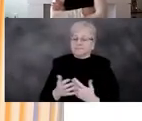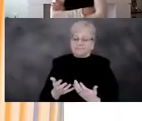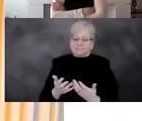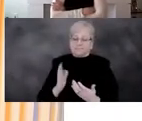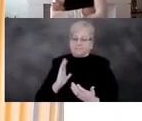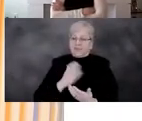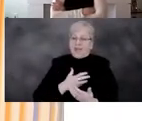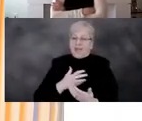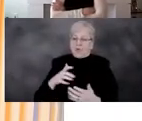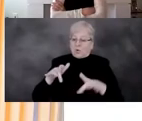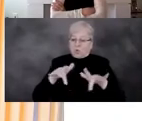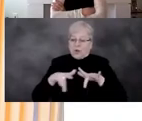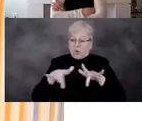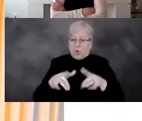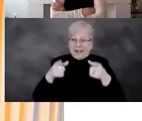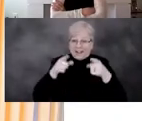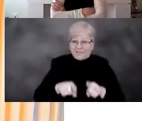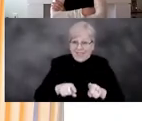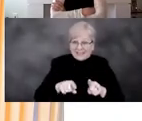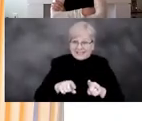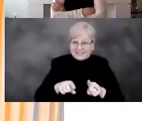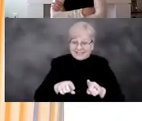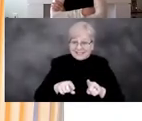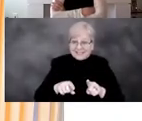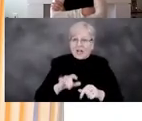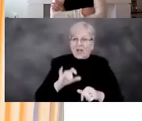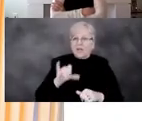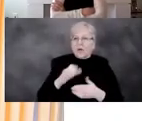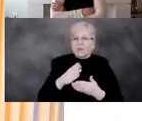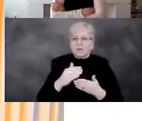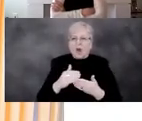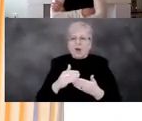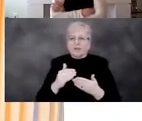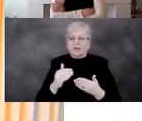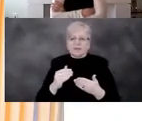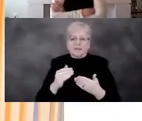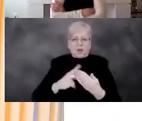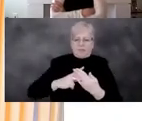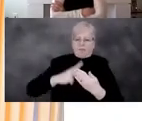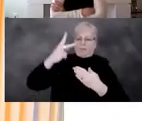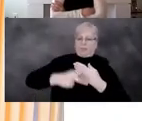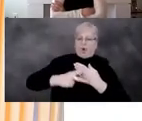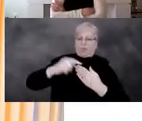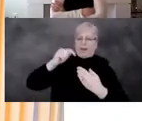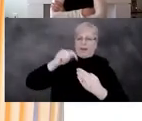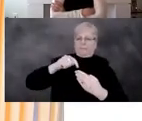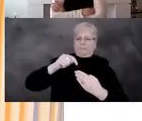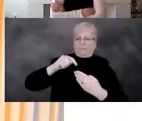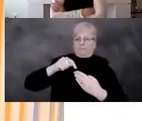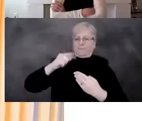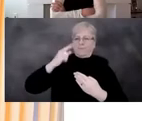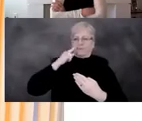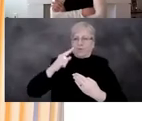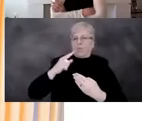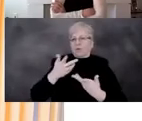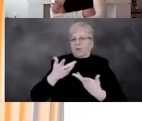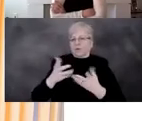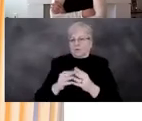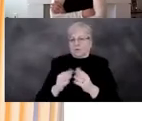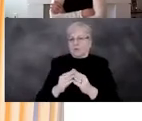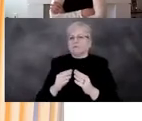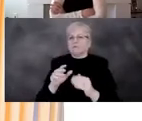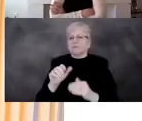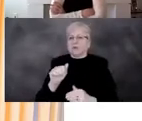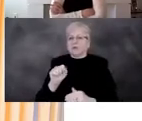recorded events are what you would consider to be the program of the association where,